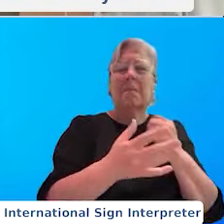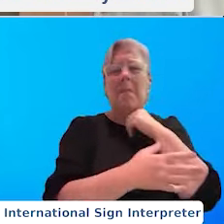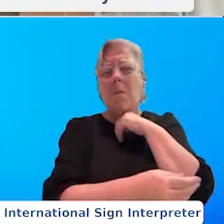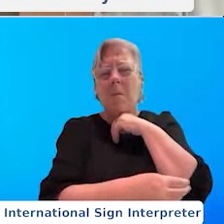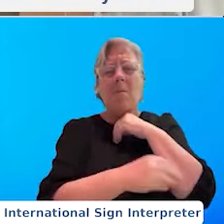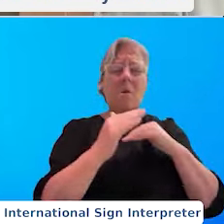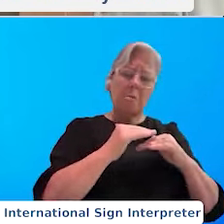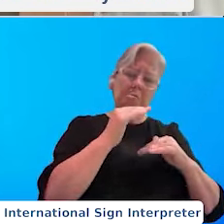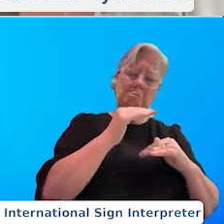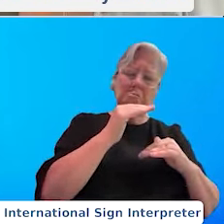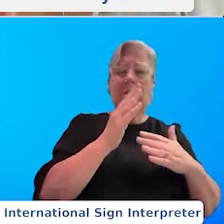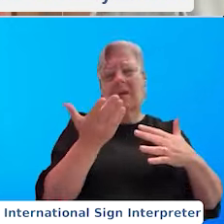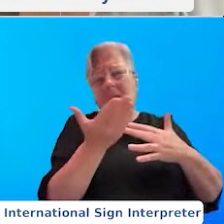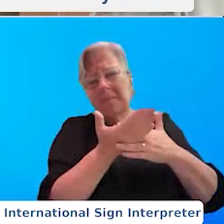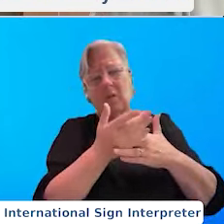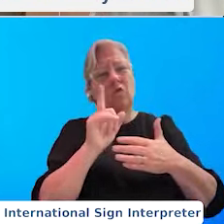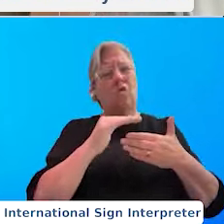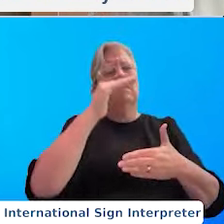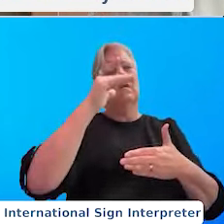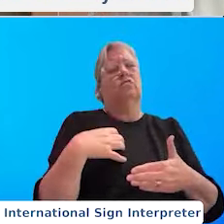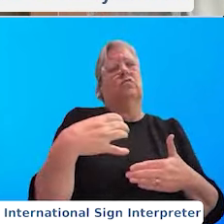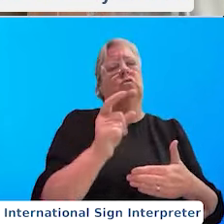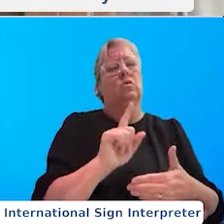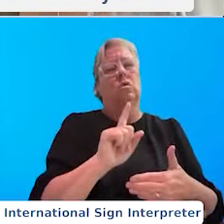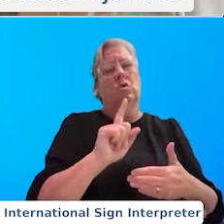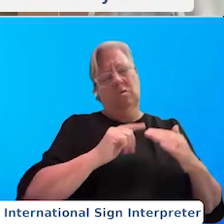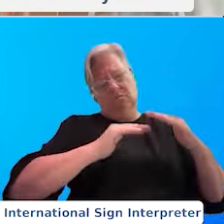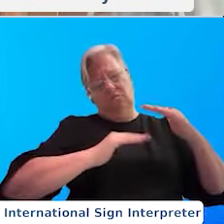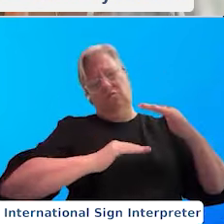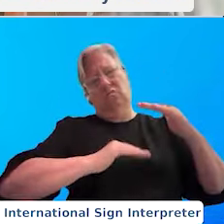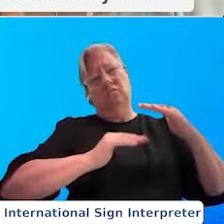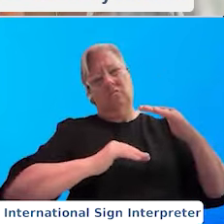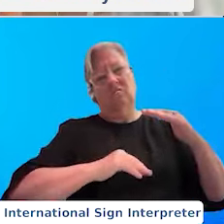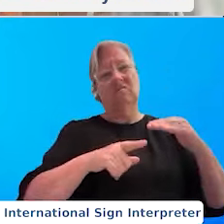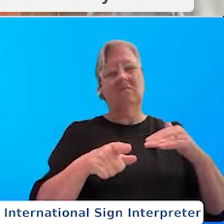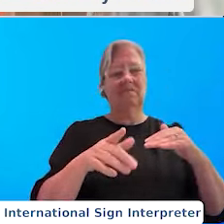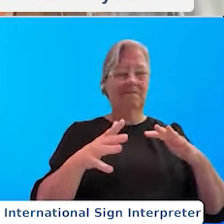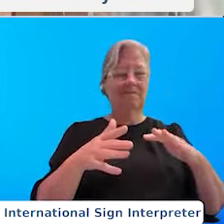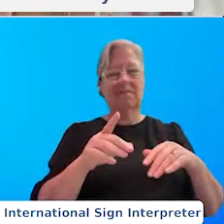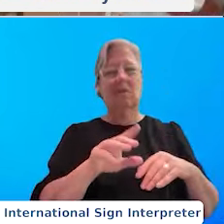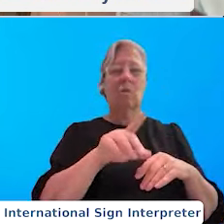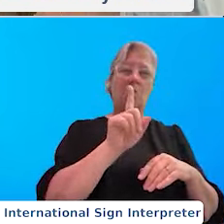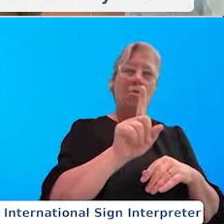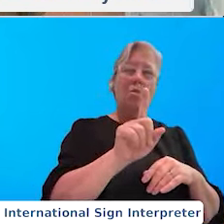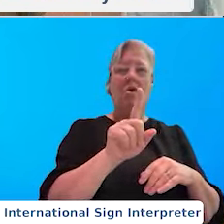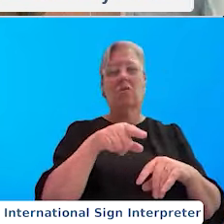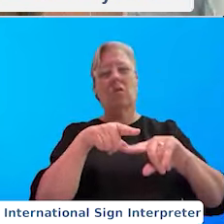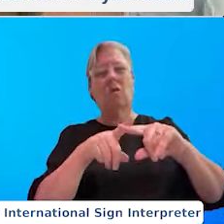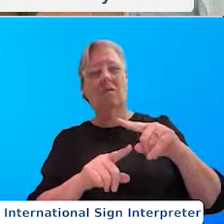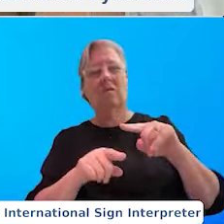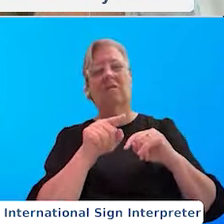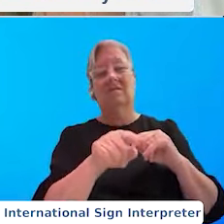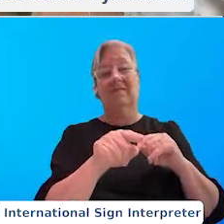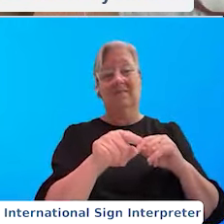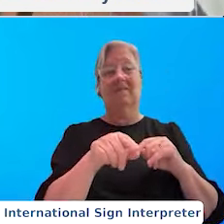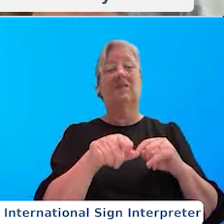on persons with disability. You should just note, as is shown there on the slide as well, here we're looking at low and middle